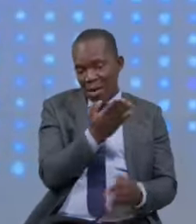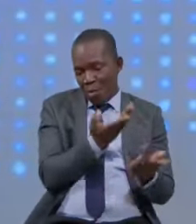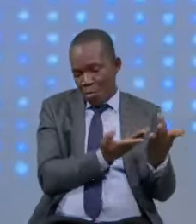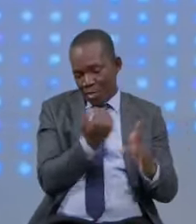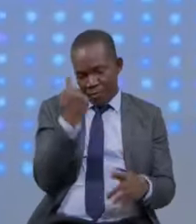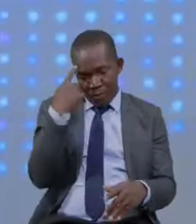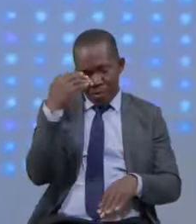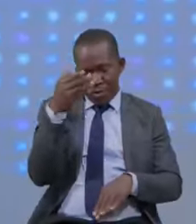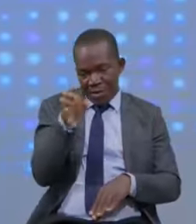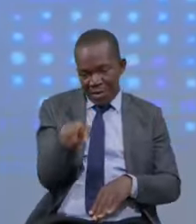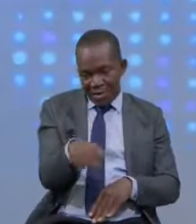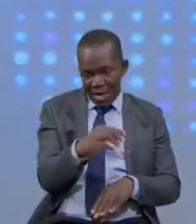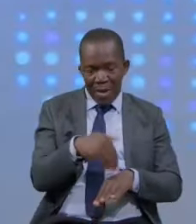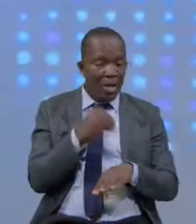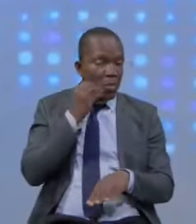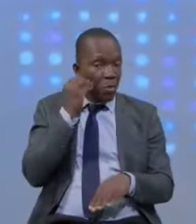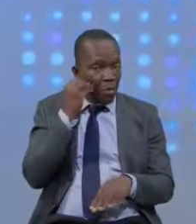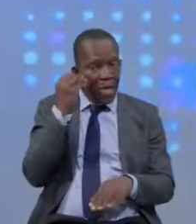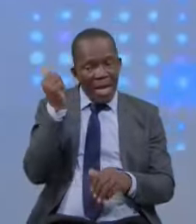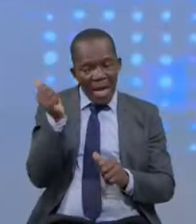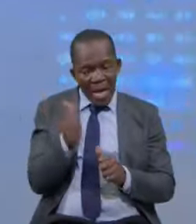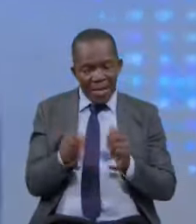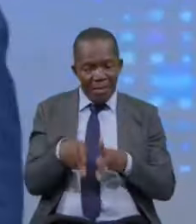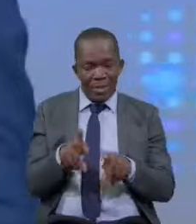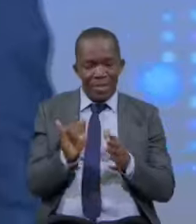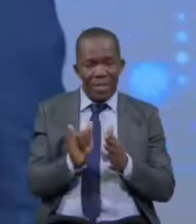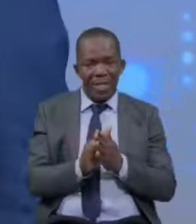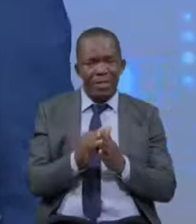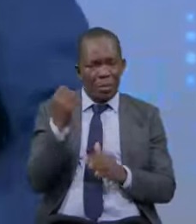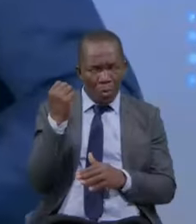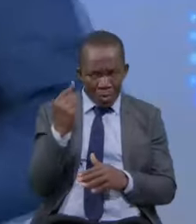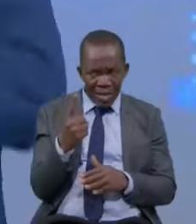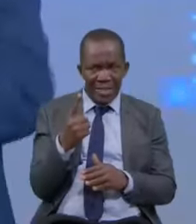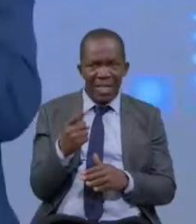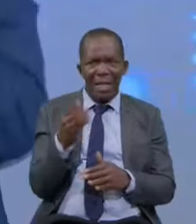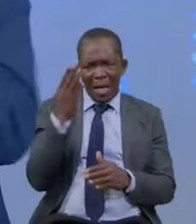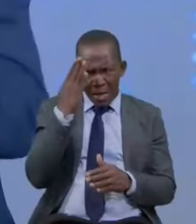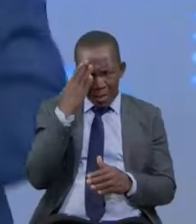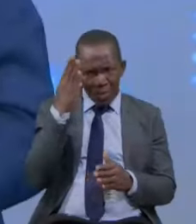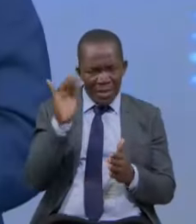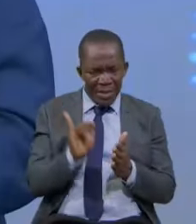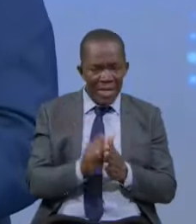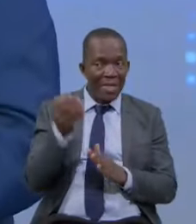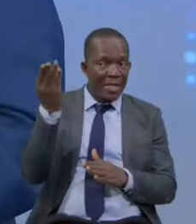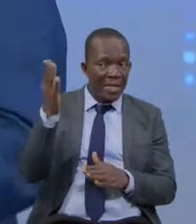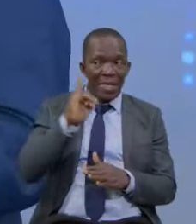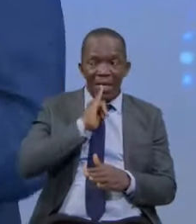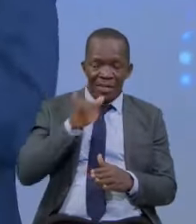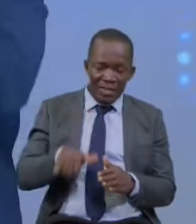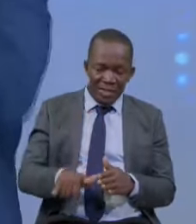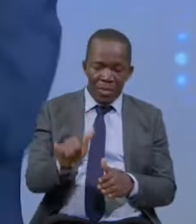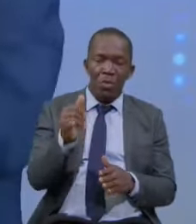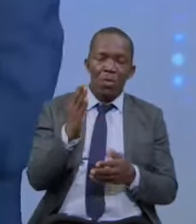is still something, something from the throne of God to be given unto them, they